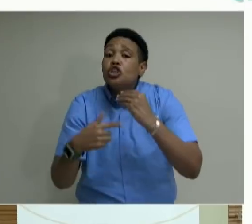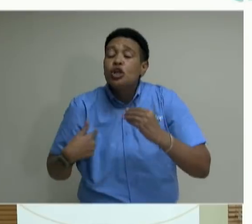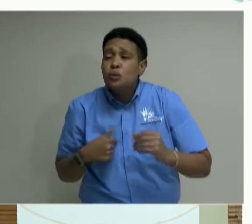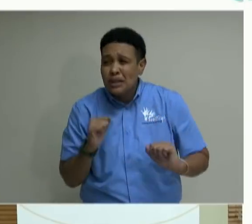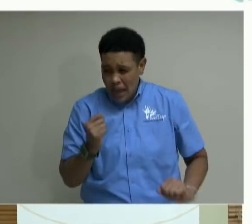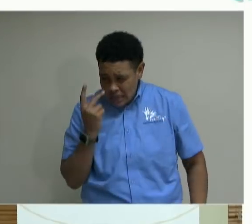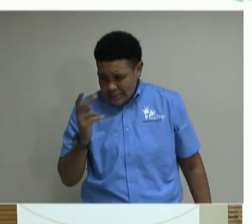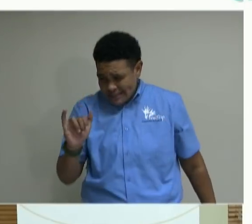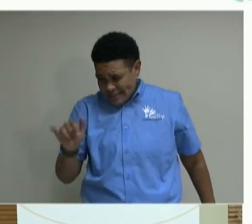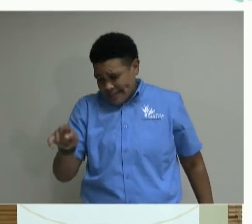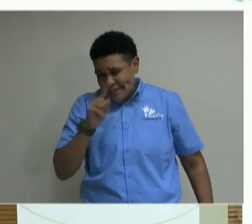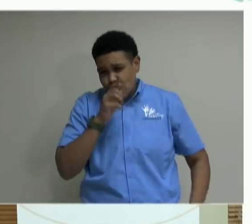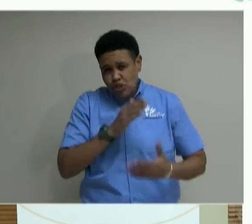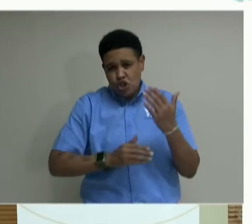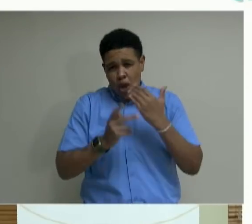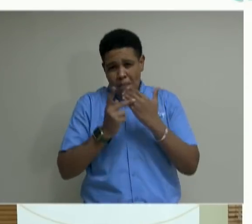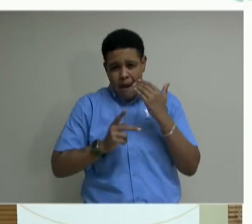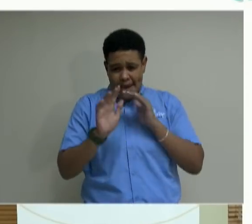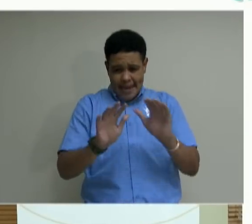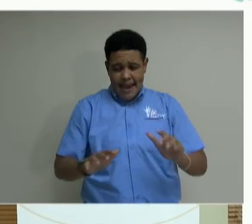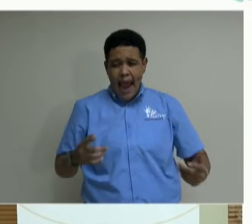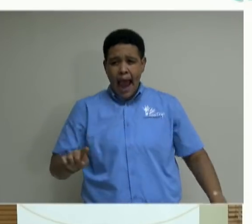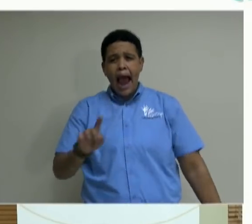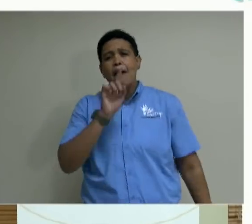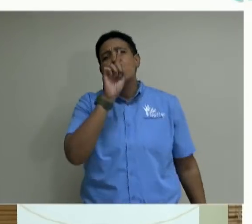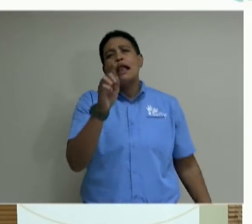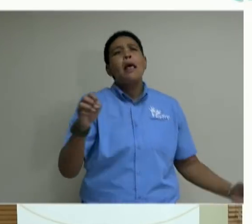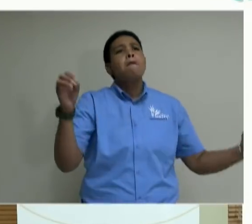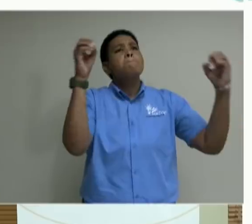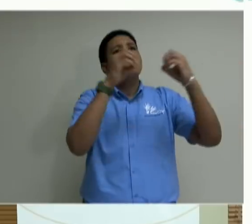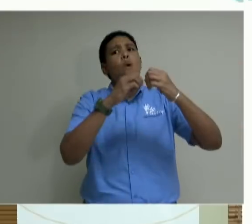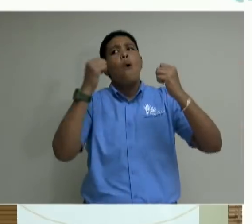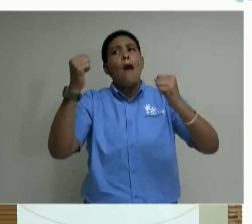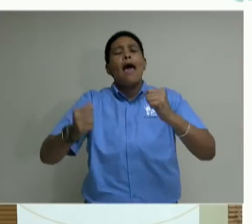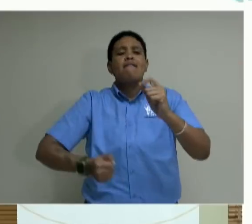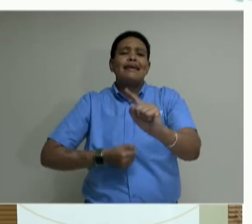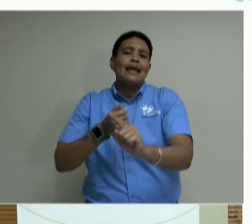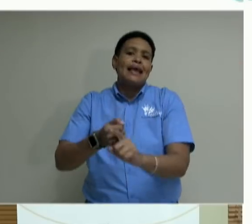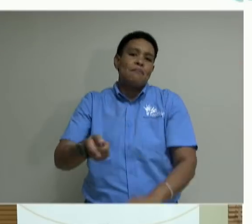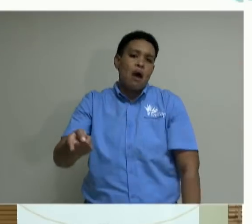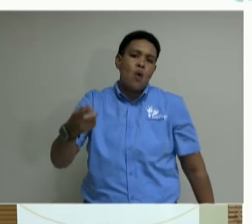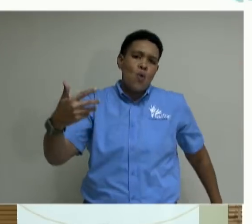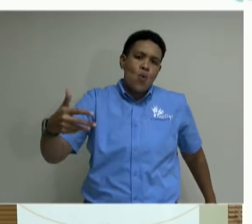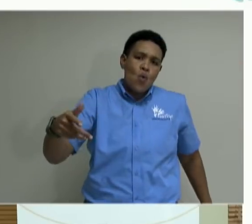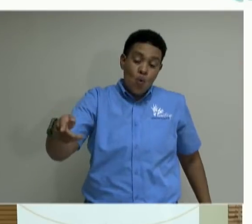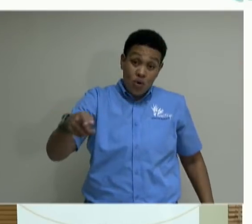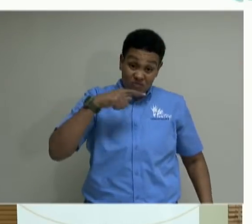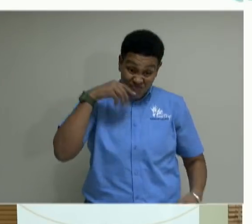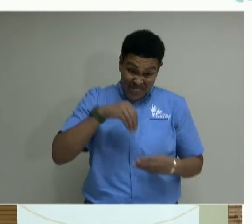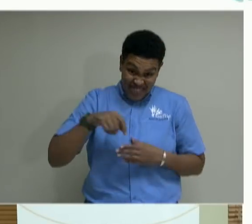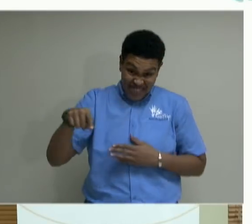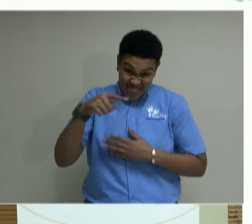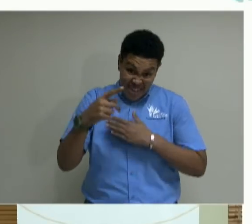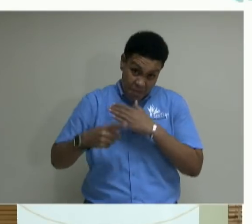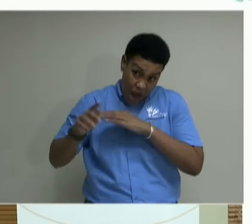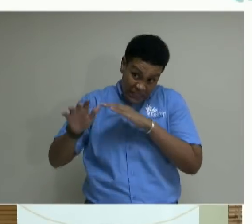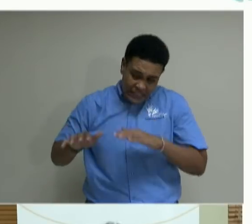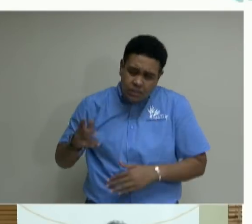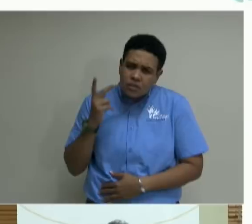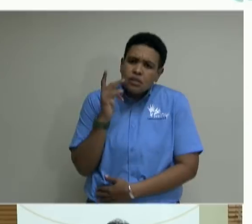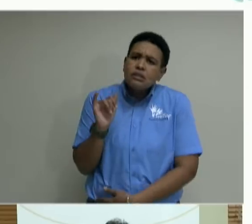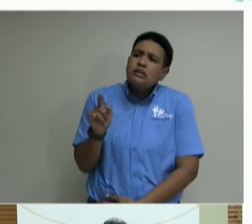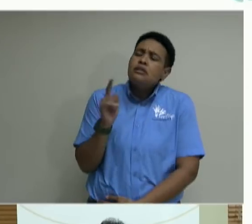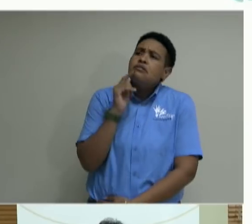can see that there are some parishes that are more heavily affected. And in these parishes, of course, we